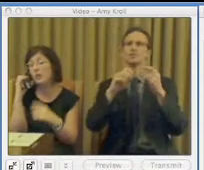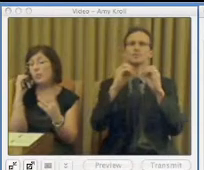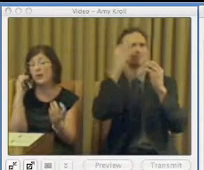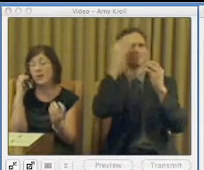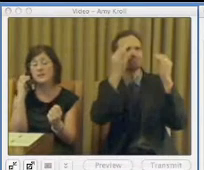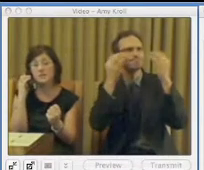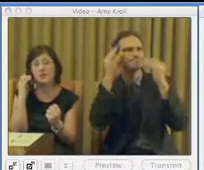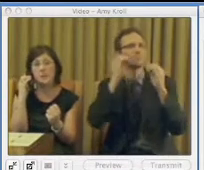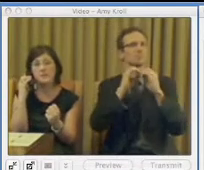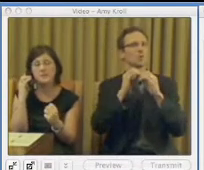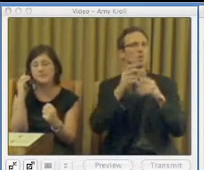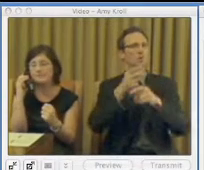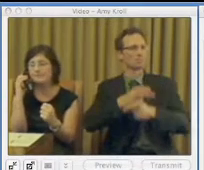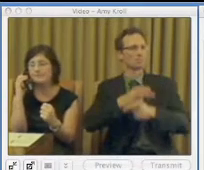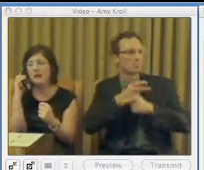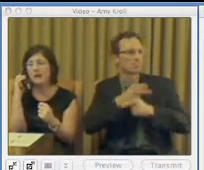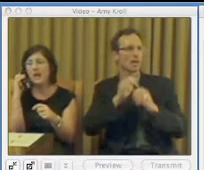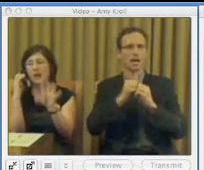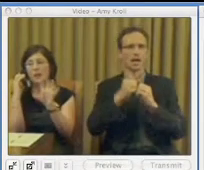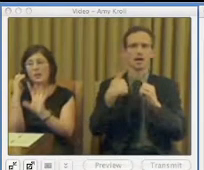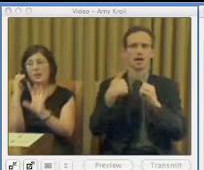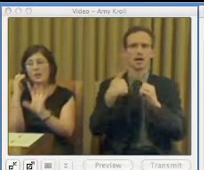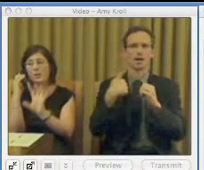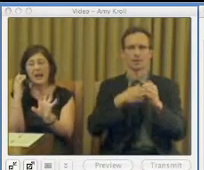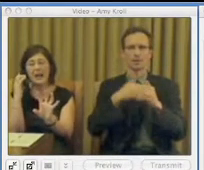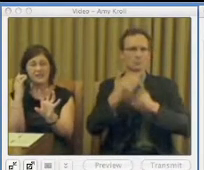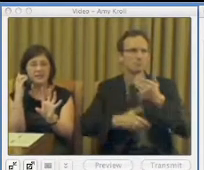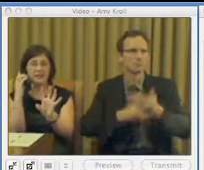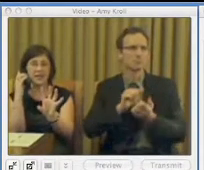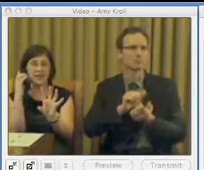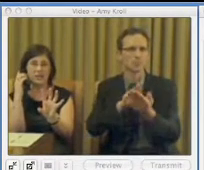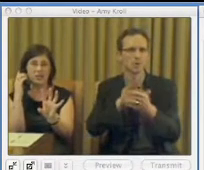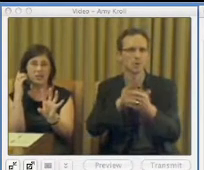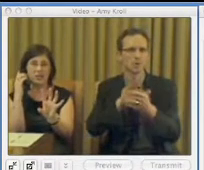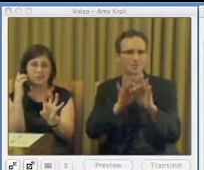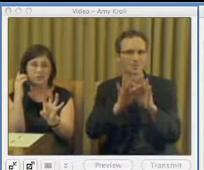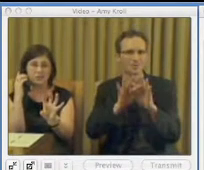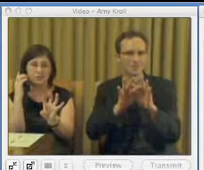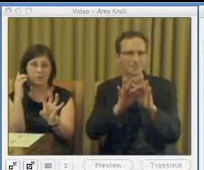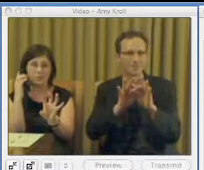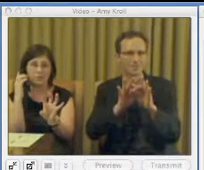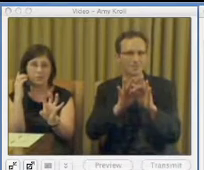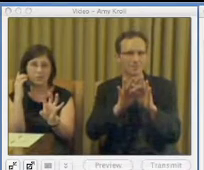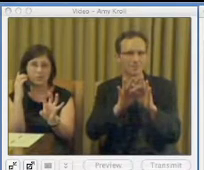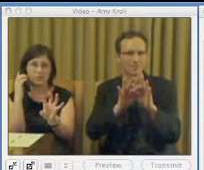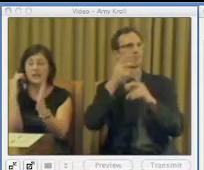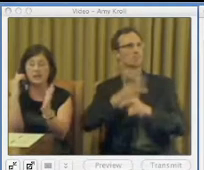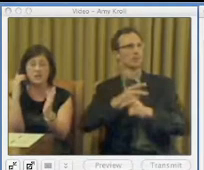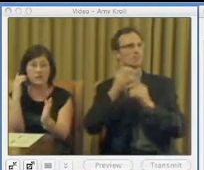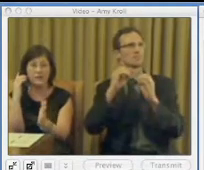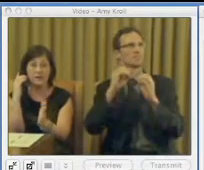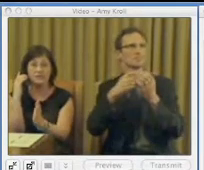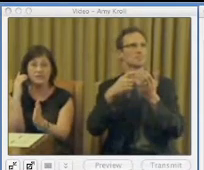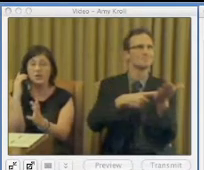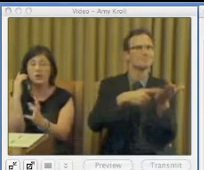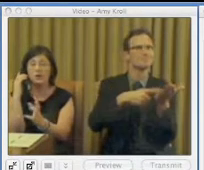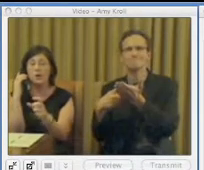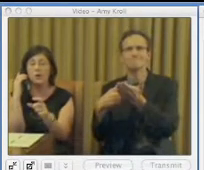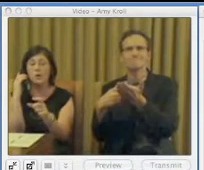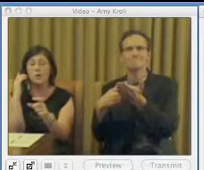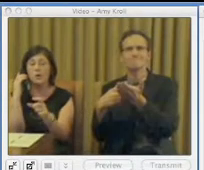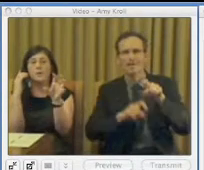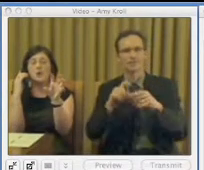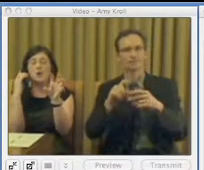and being provoking, thought-provoking sometimes. And I think we're still at this stage. We're starting to move into the